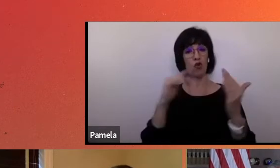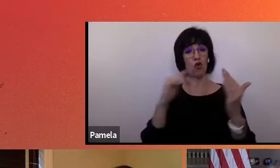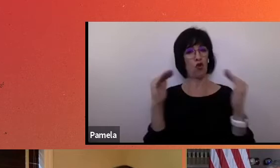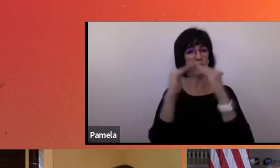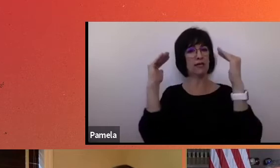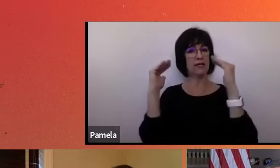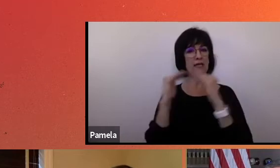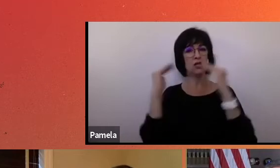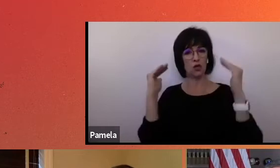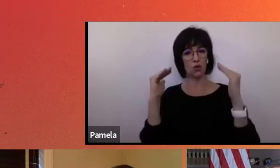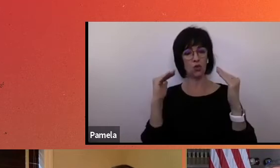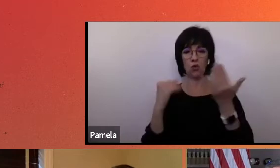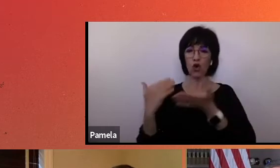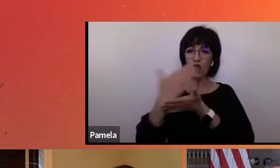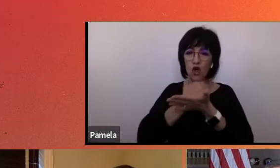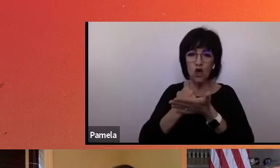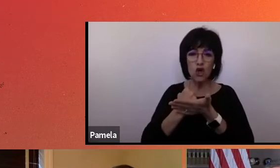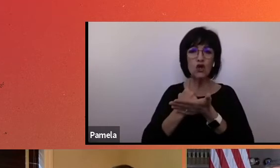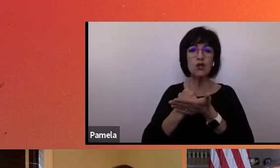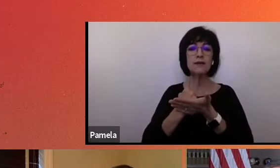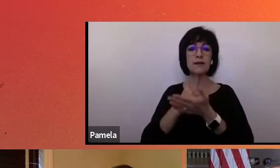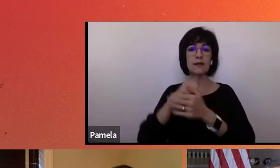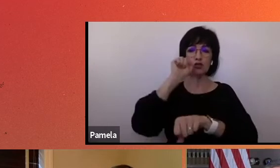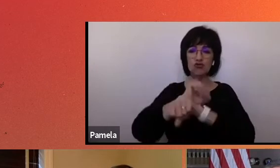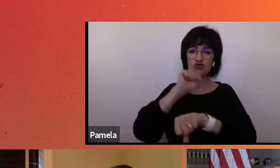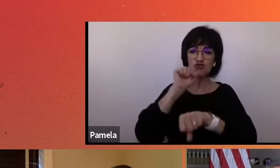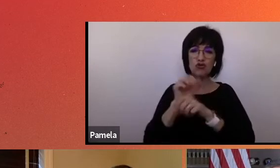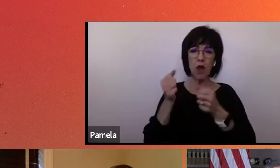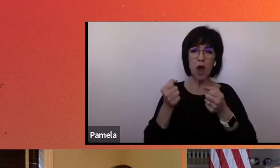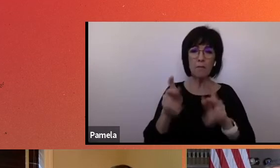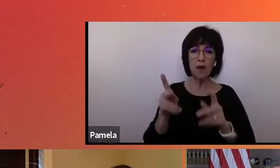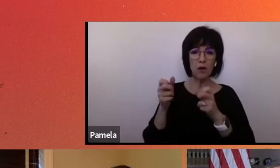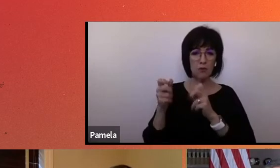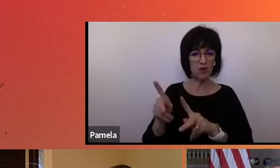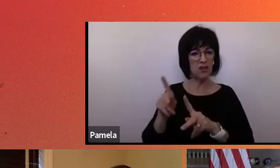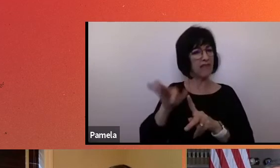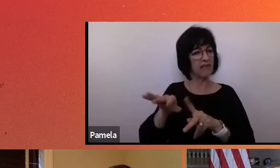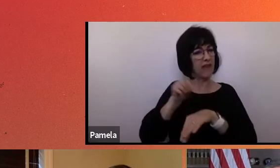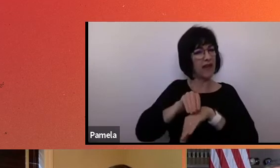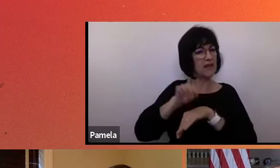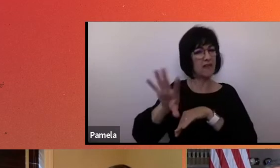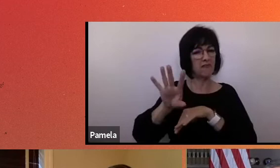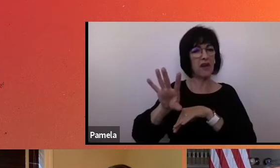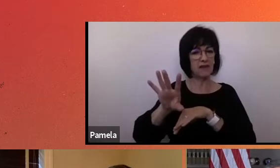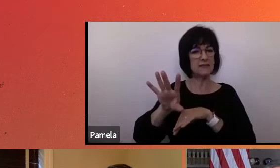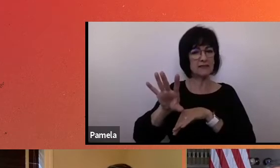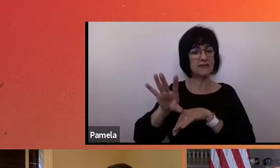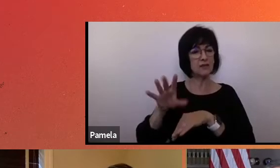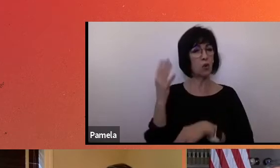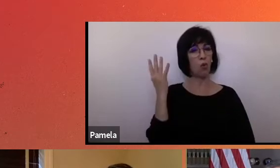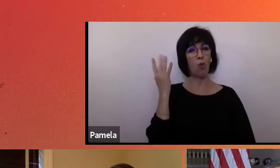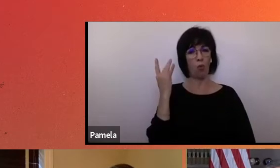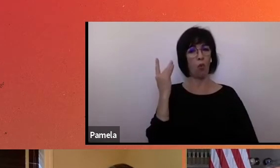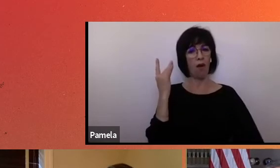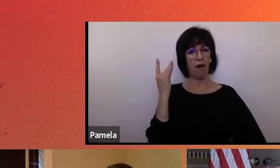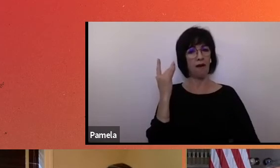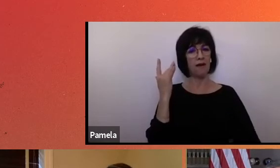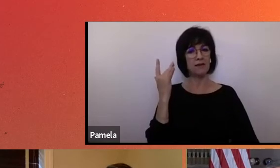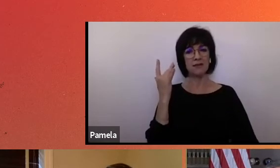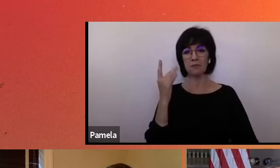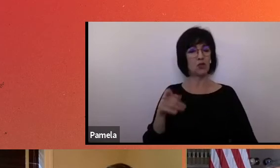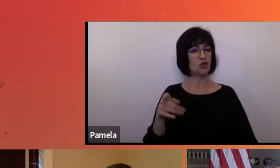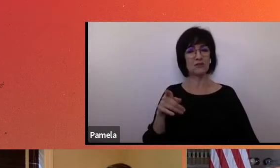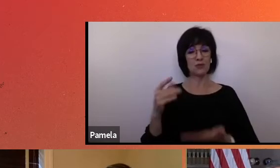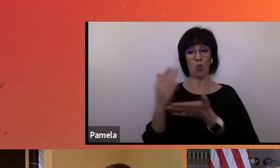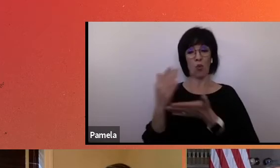things, wage and job opportunities have been affected in part because of wage disparities